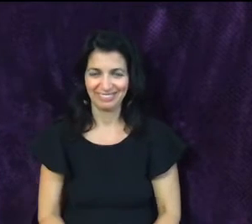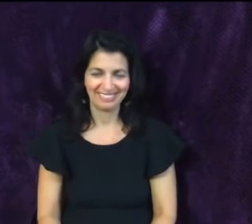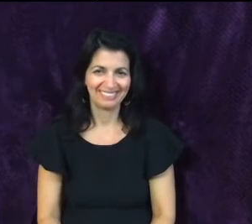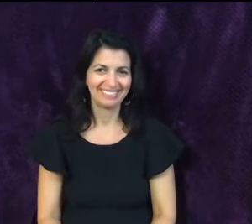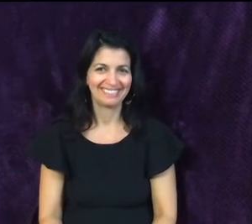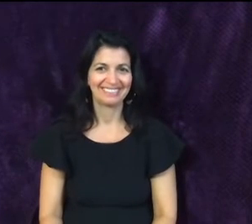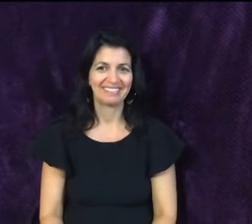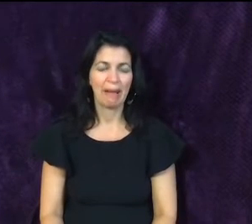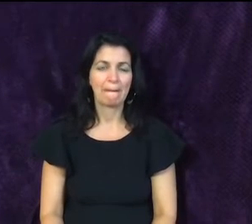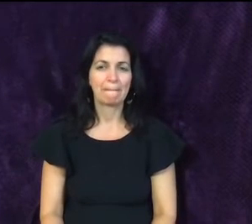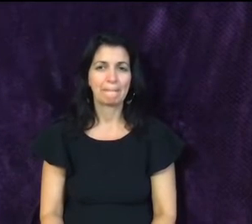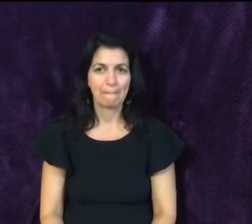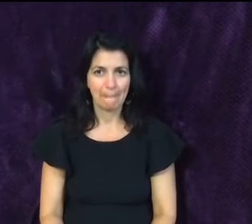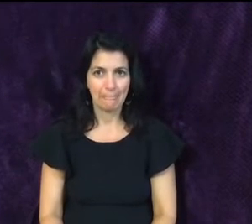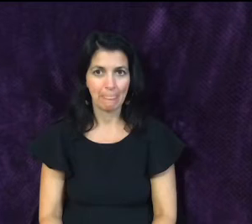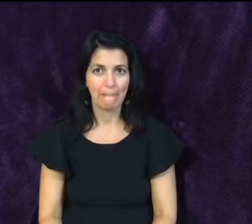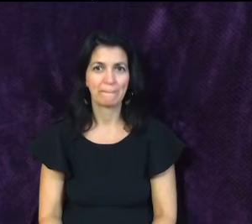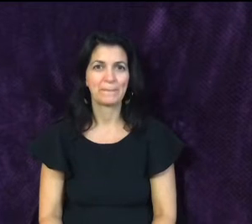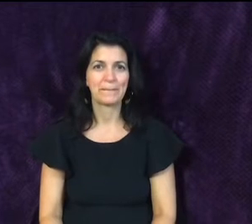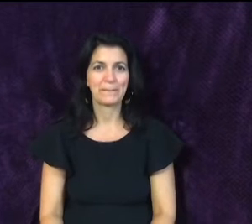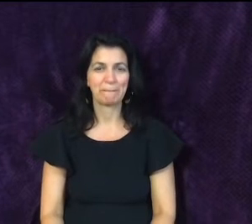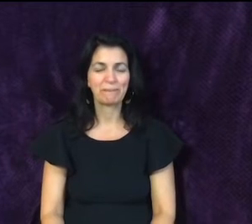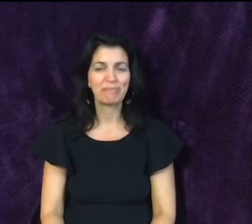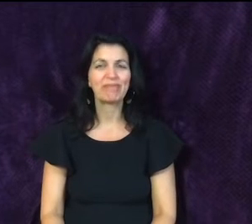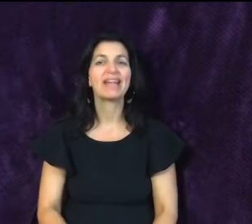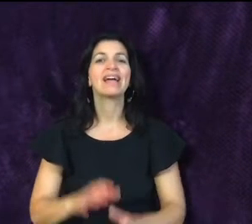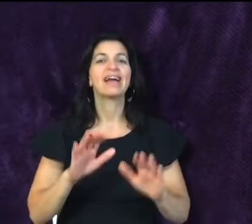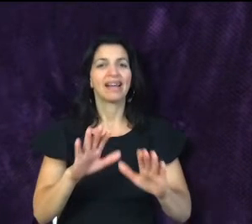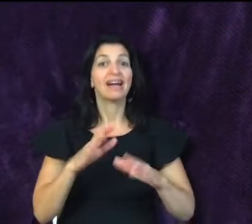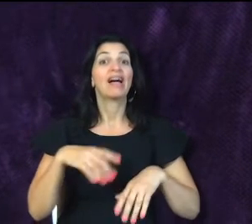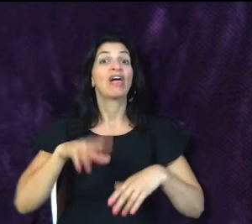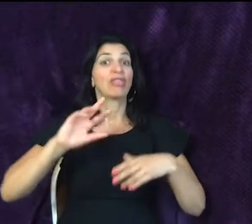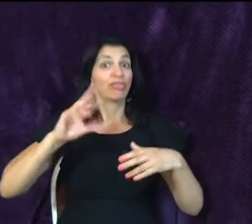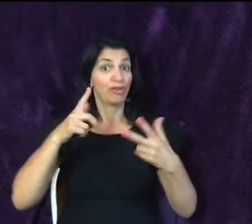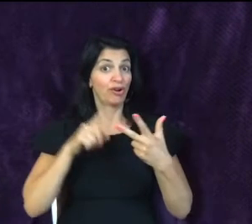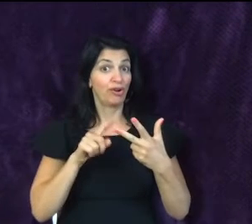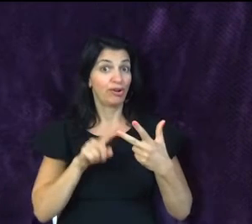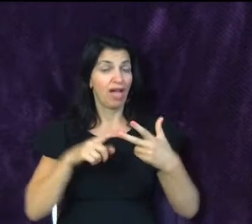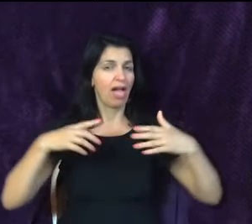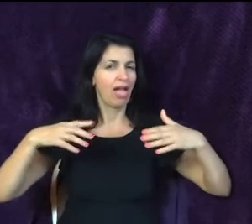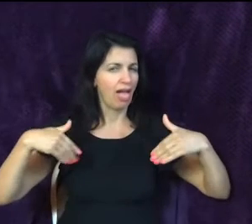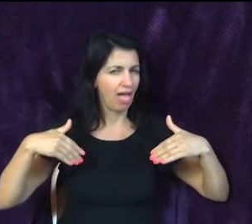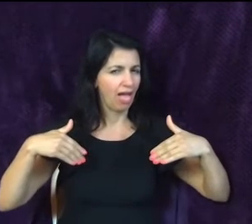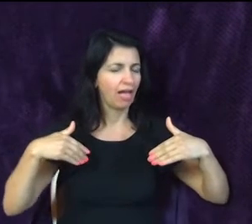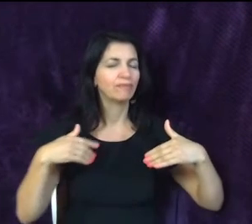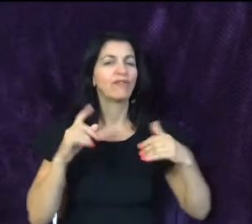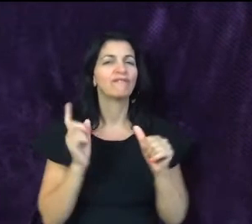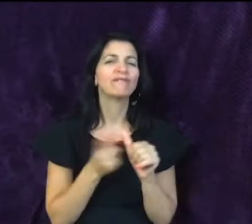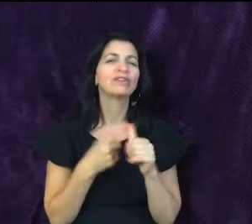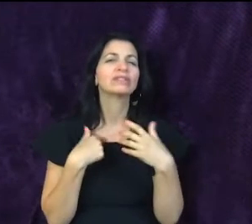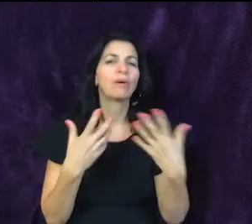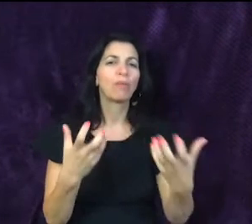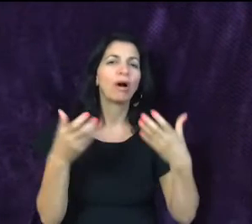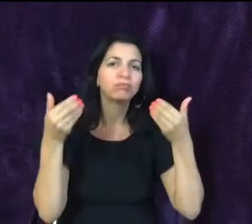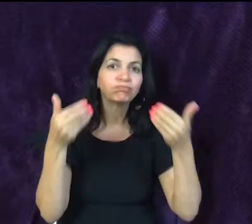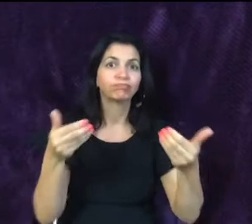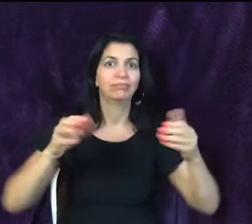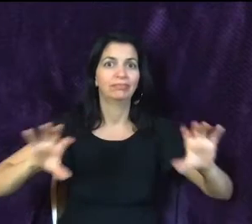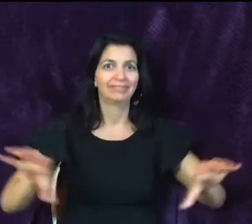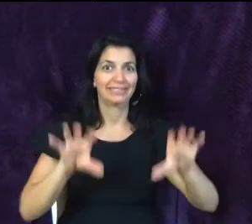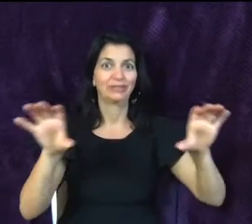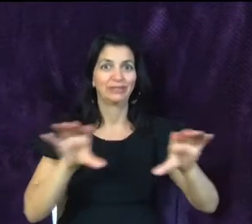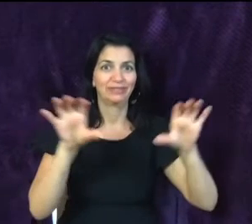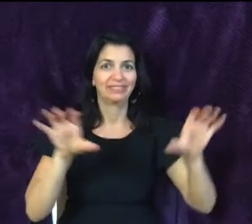Before we make the third and last part of our DIY band, we're going to decorate our instrument. So I'm going to use